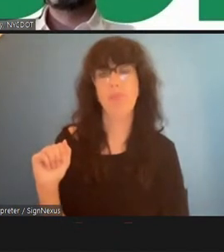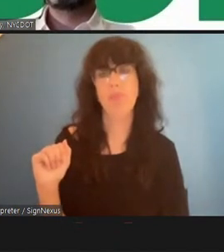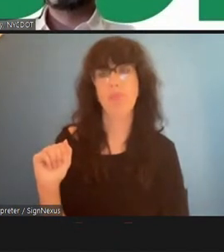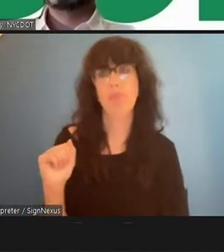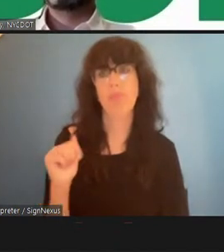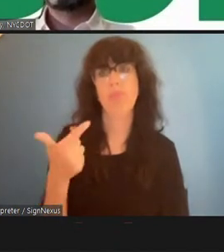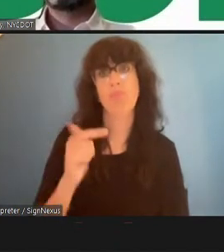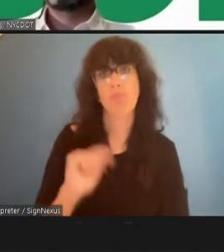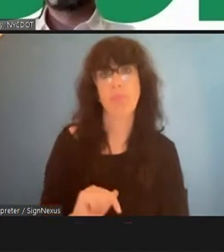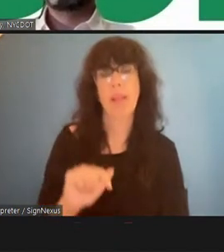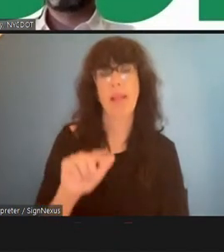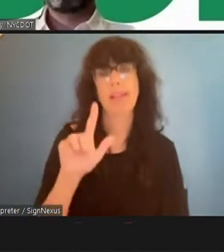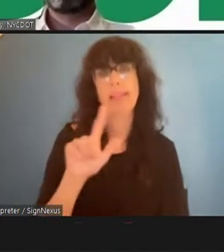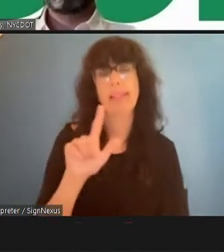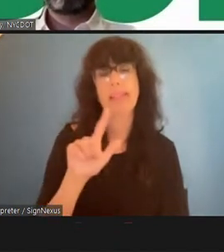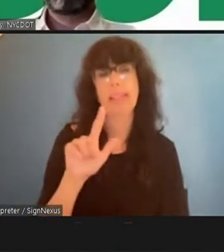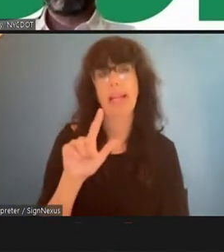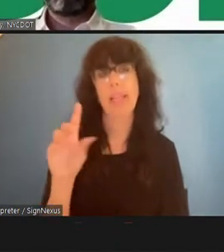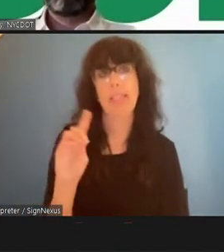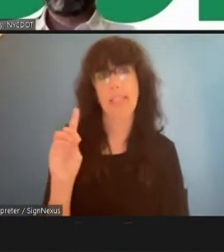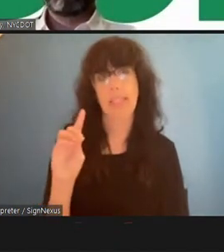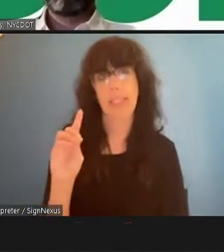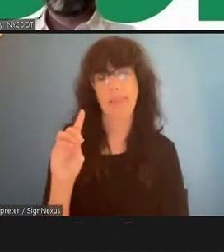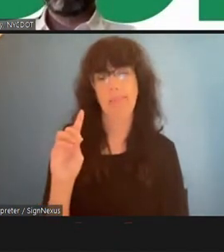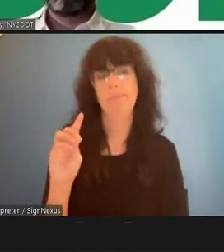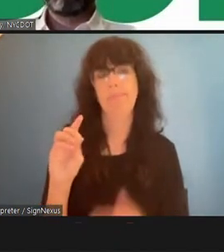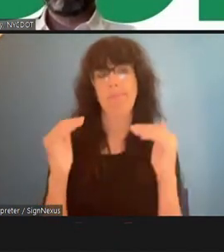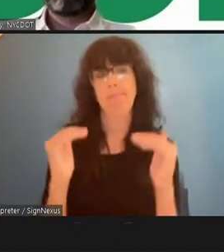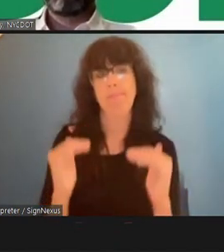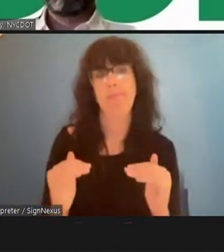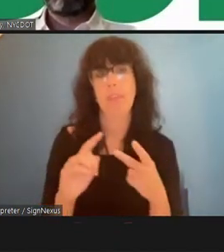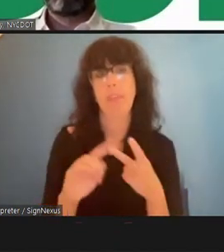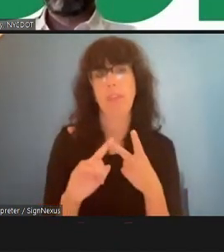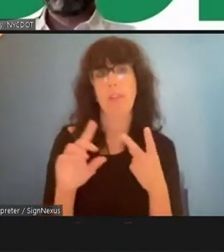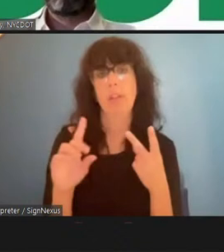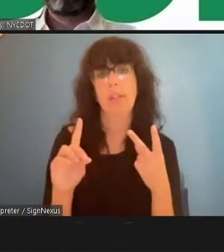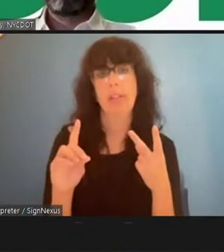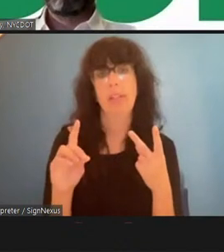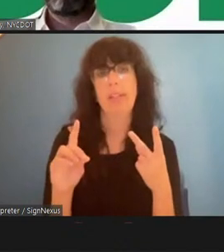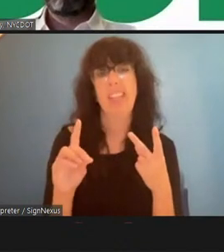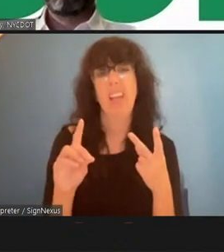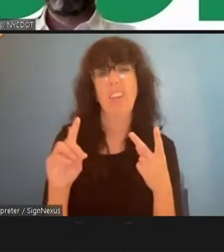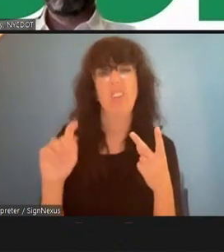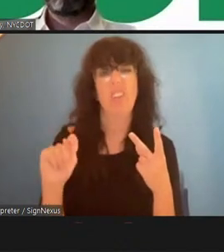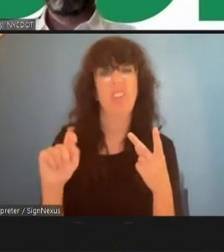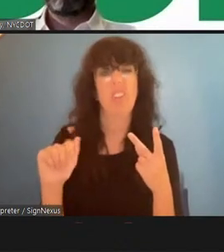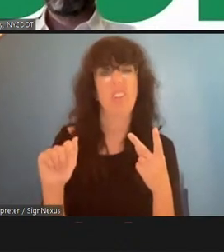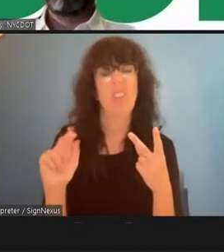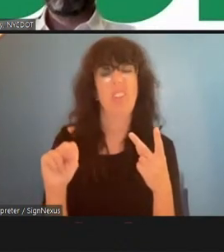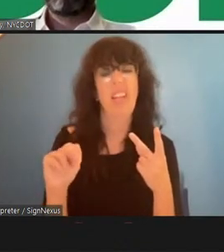our next speaker is ld followed by daniel tanau